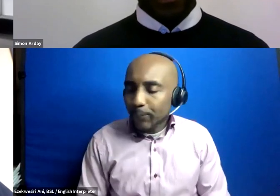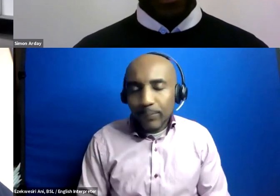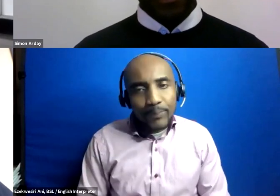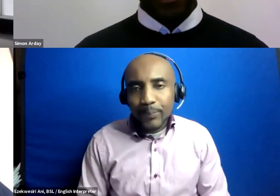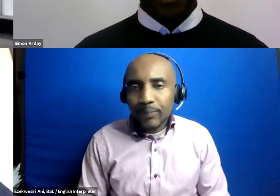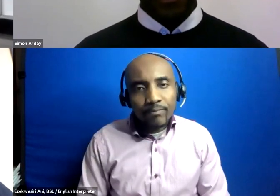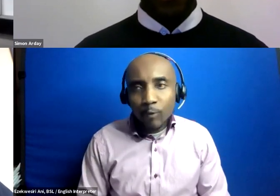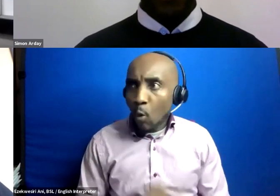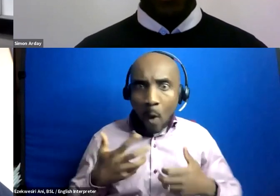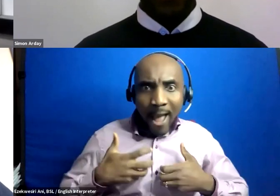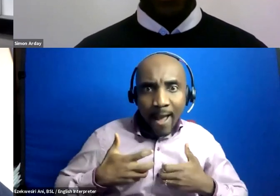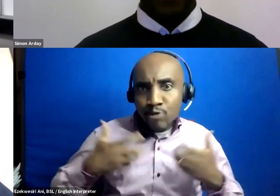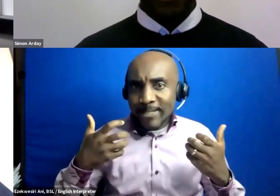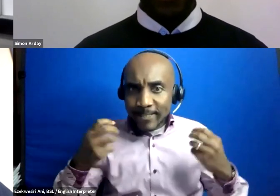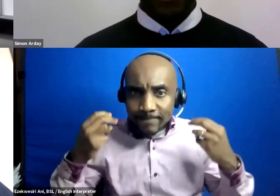or aggressive